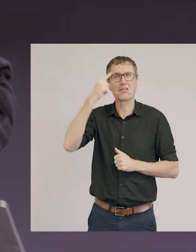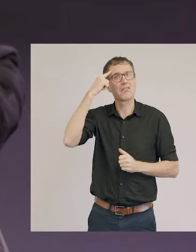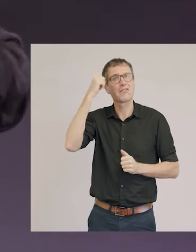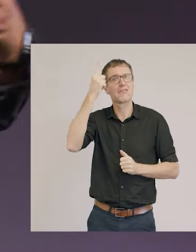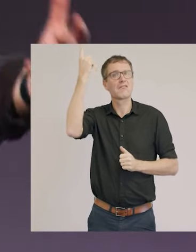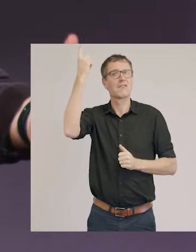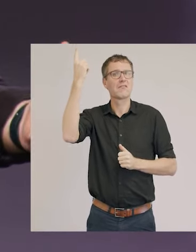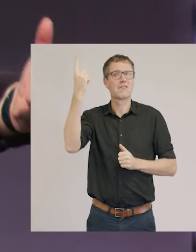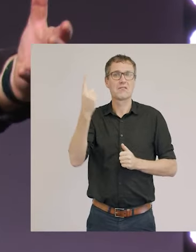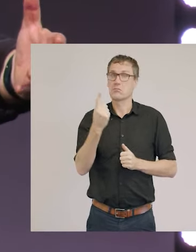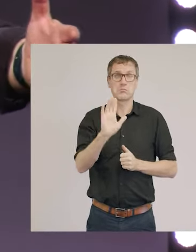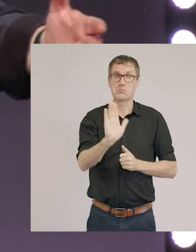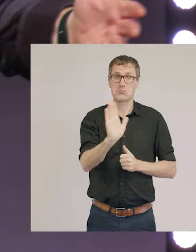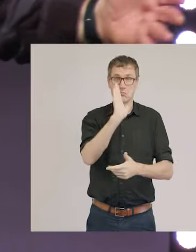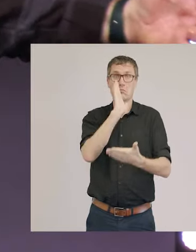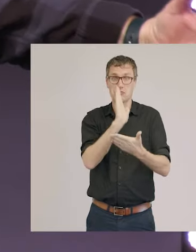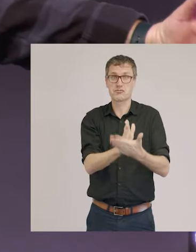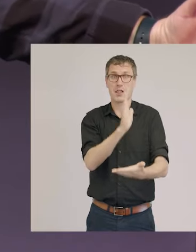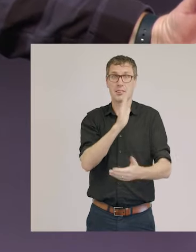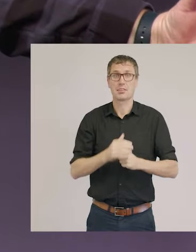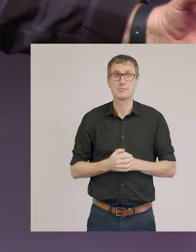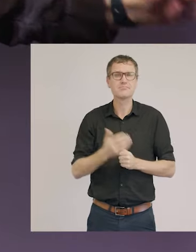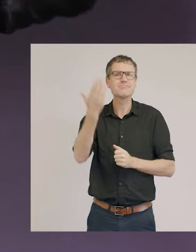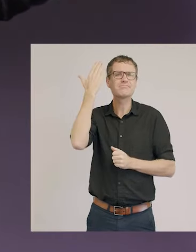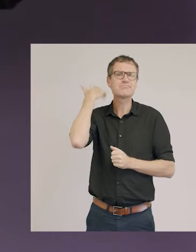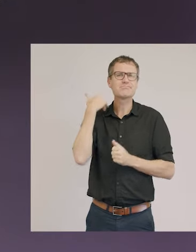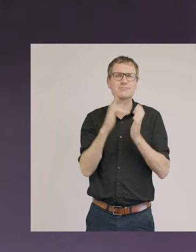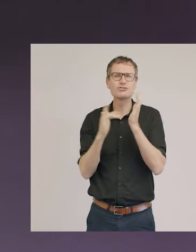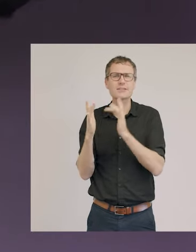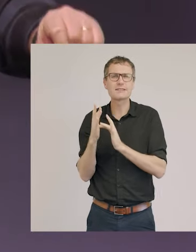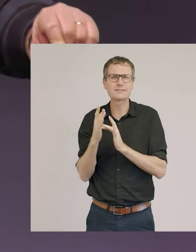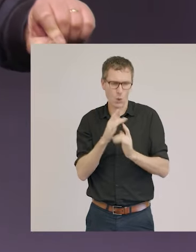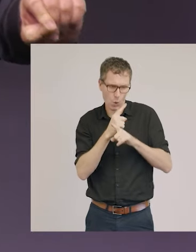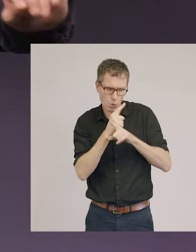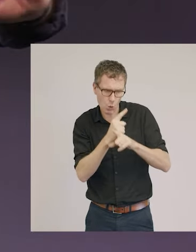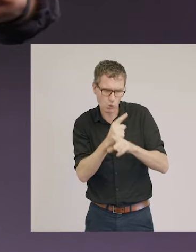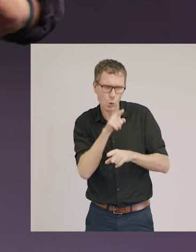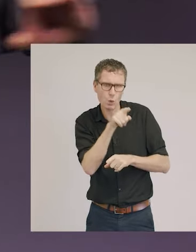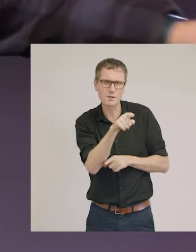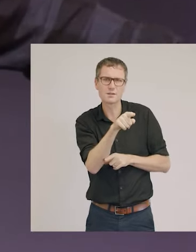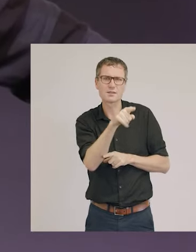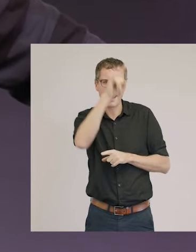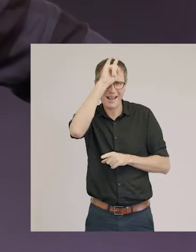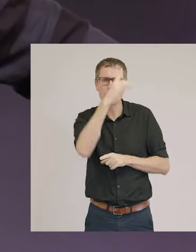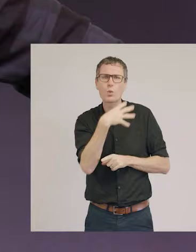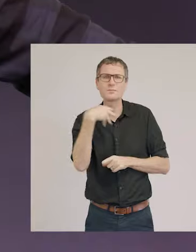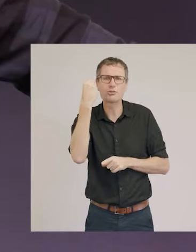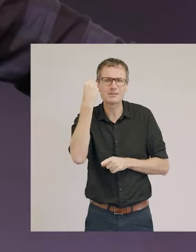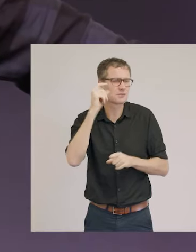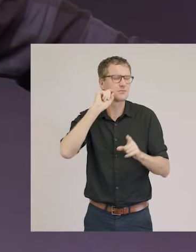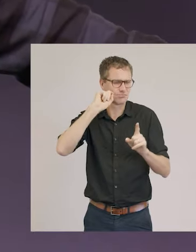some mythological, primitive thing they used to think in old days. Jesus used to address spirits. He used to cast spirits